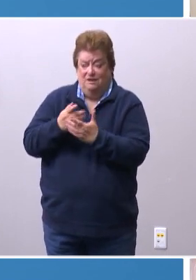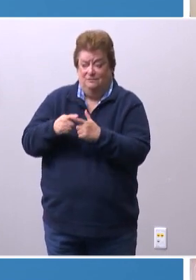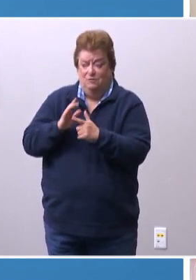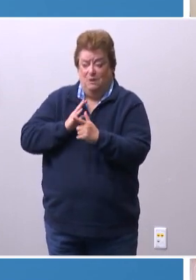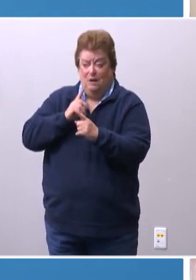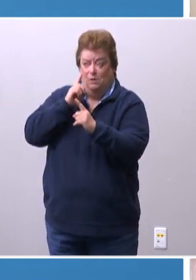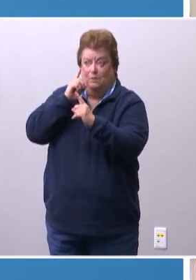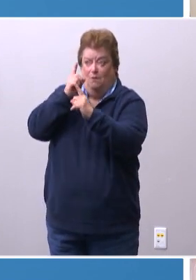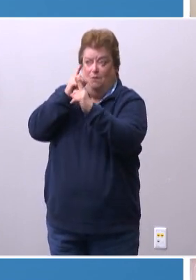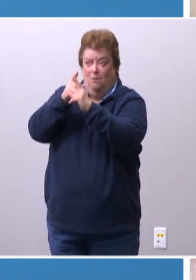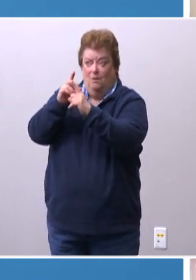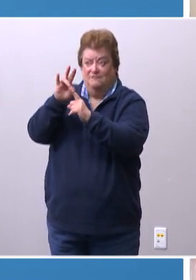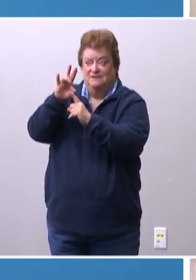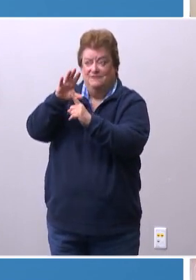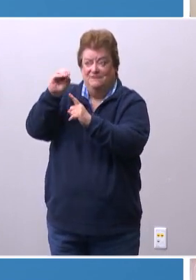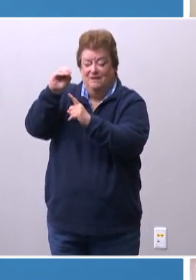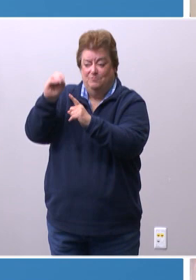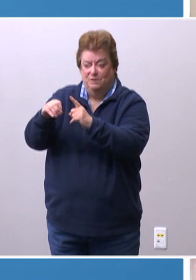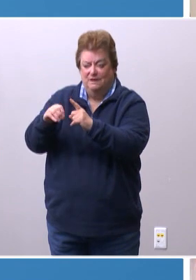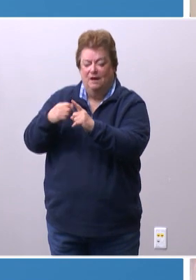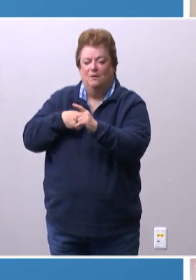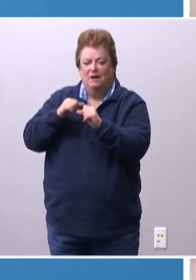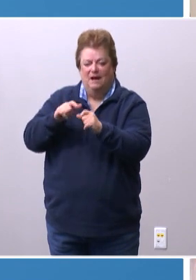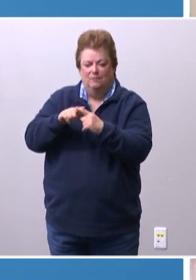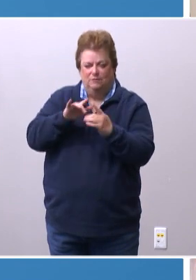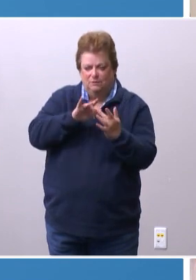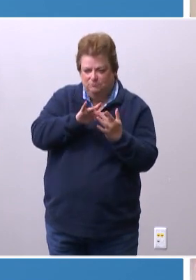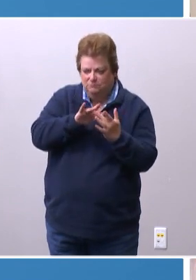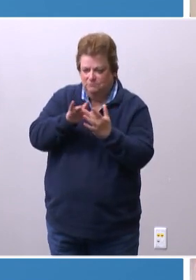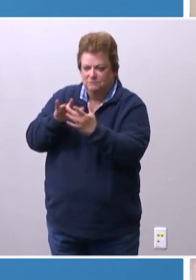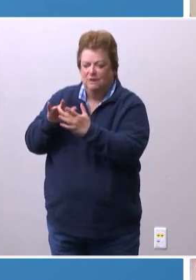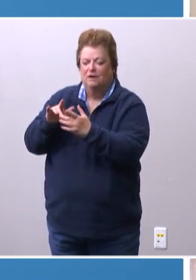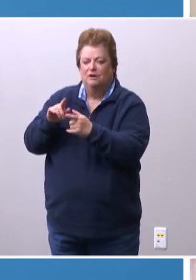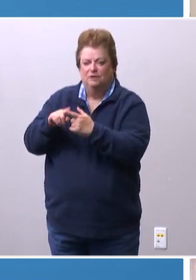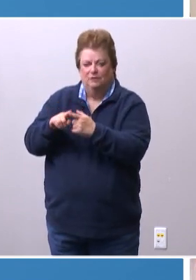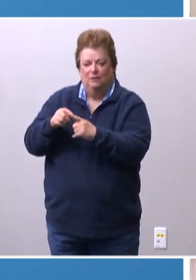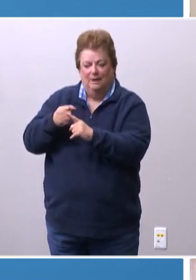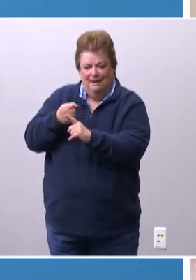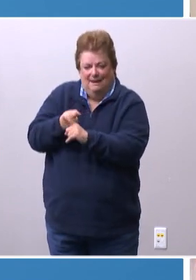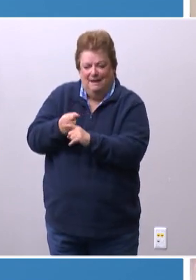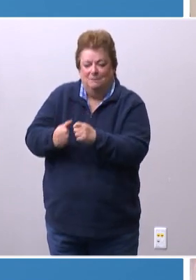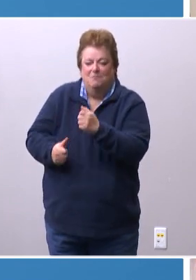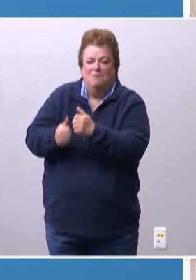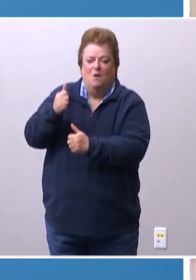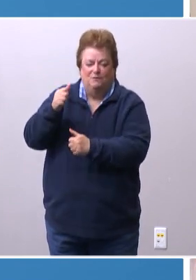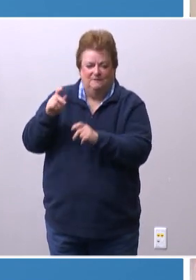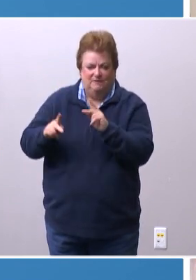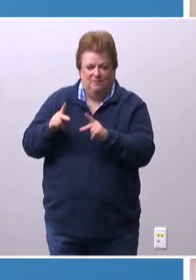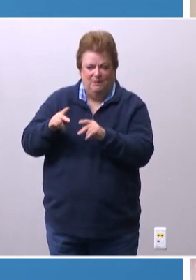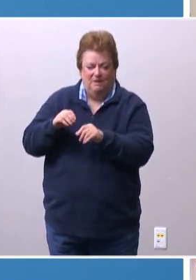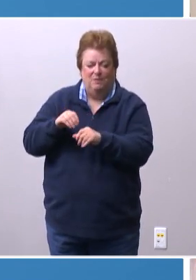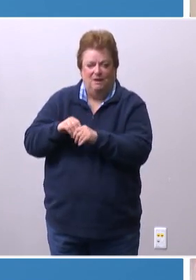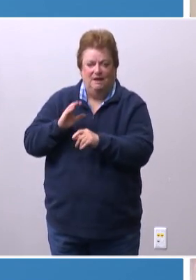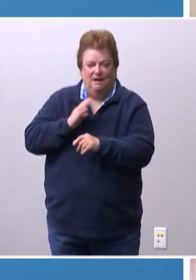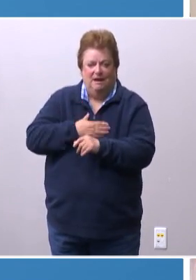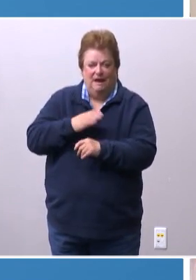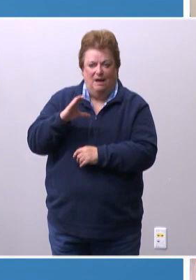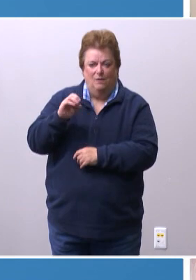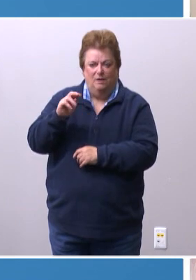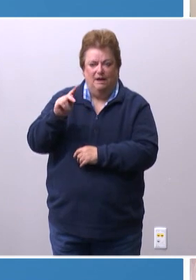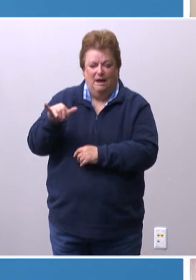that we've been able to reach and help protect a significant portion of our population through